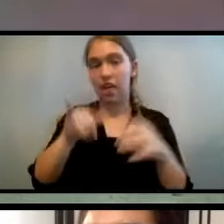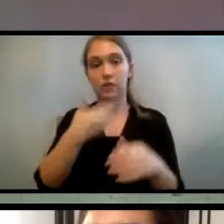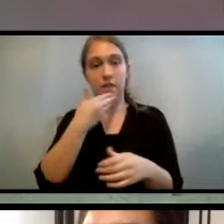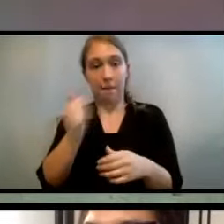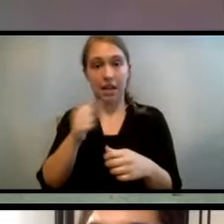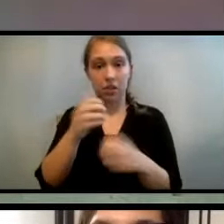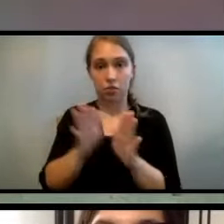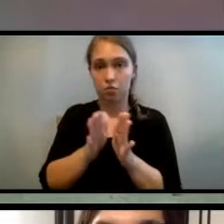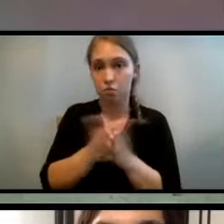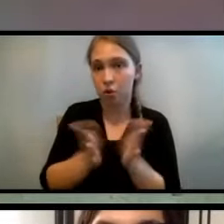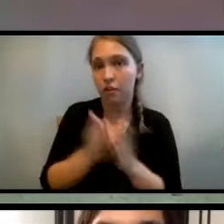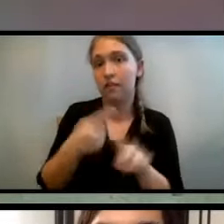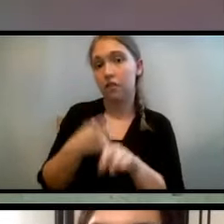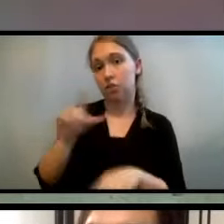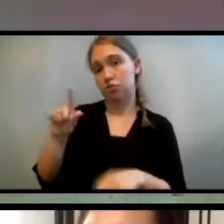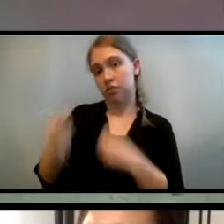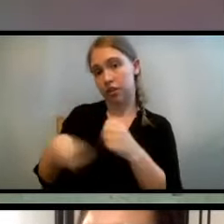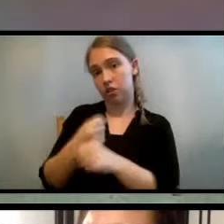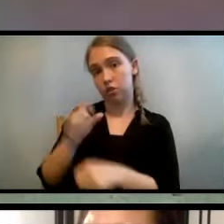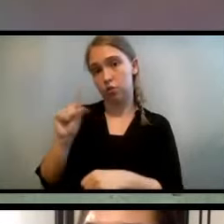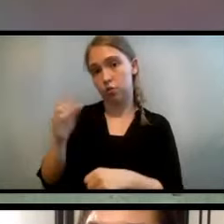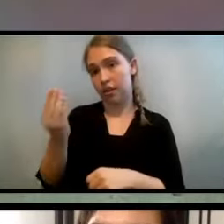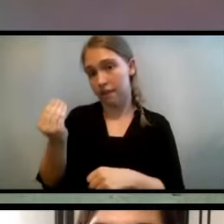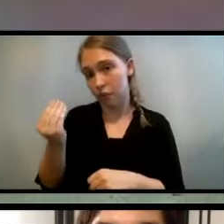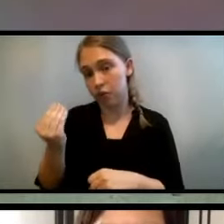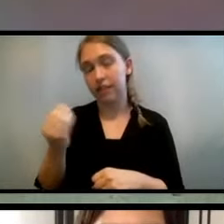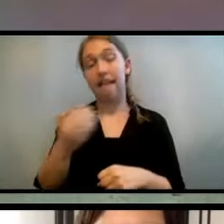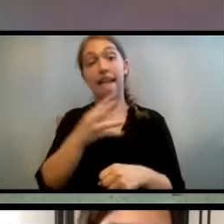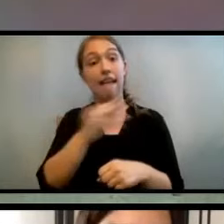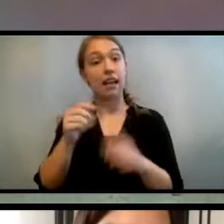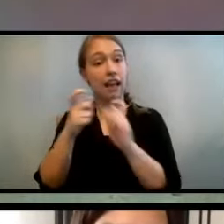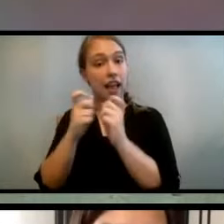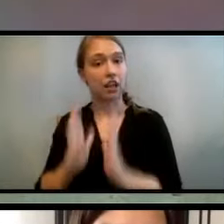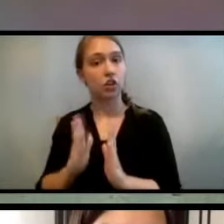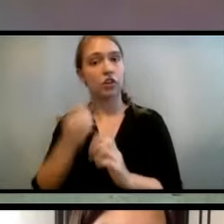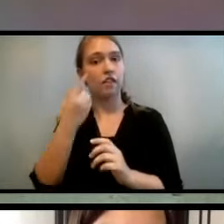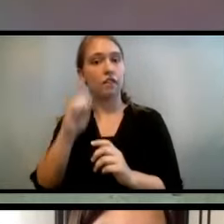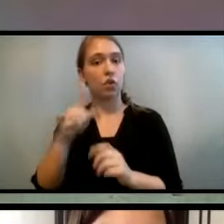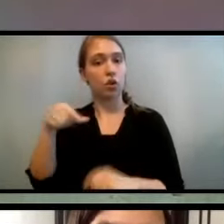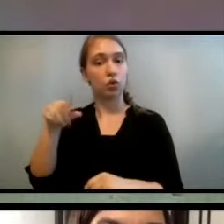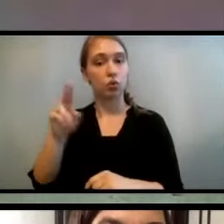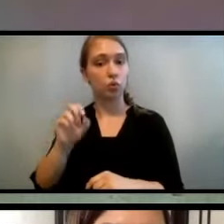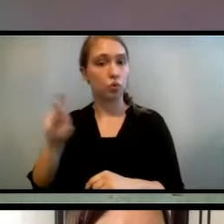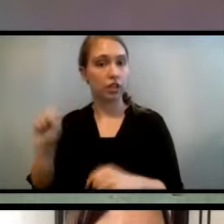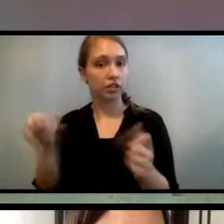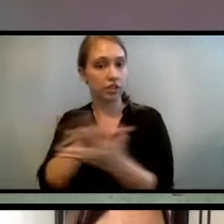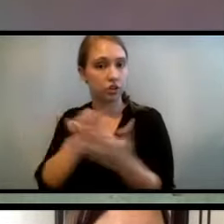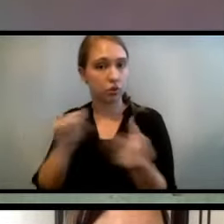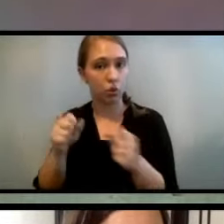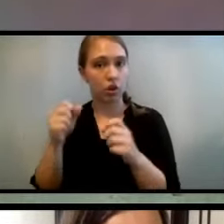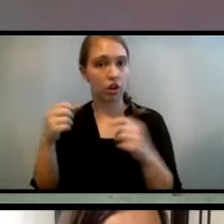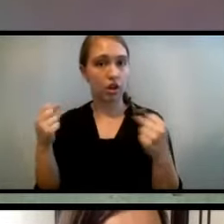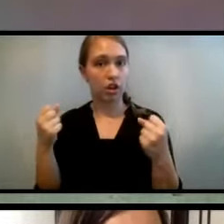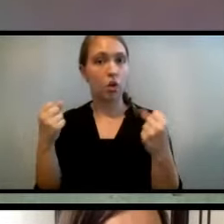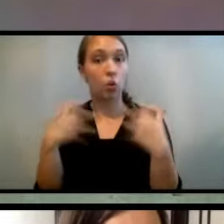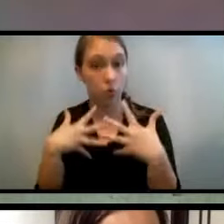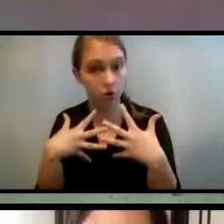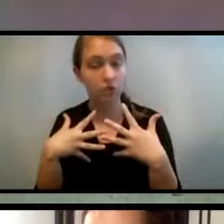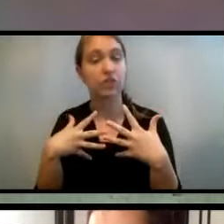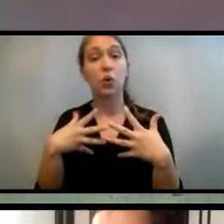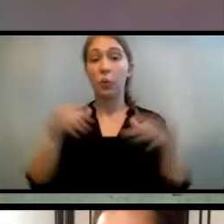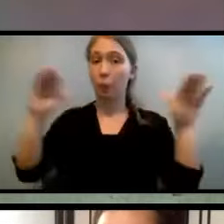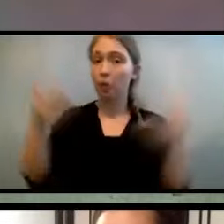guest editor-in-chief of Queers Destroy Horror. She lives in Oregon with her understanding family. Please welcome all of our